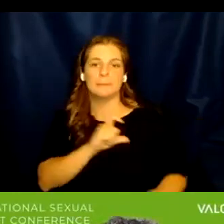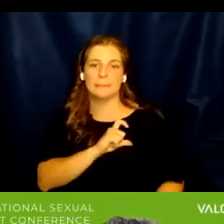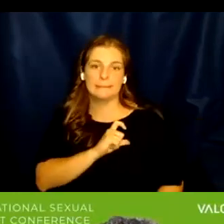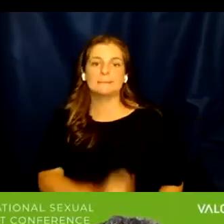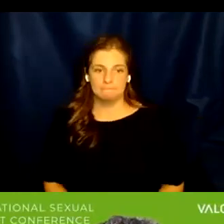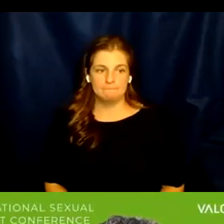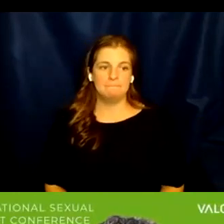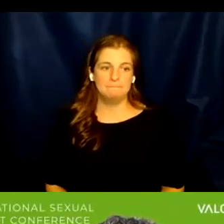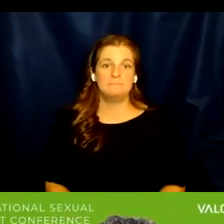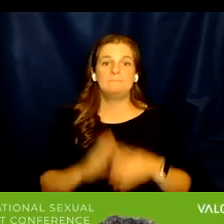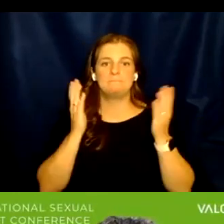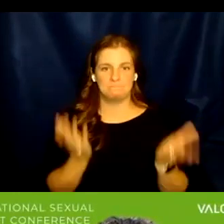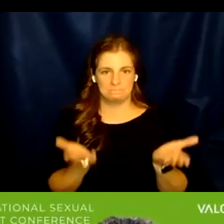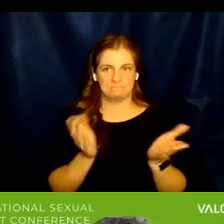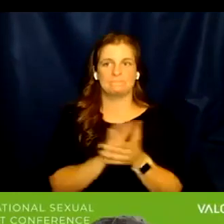So